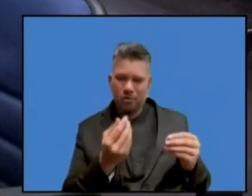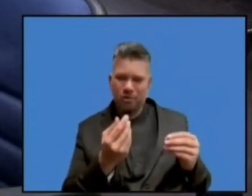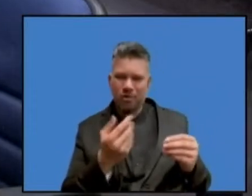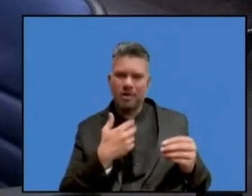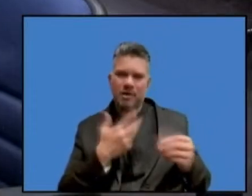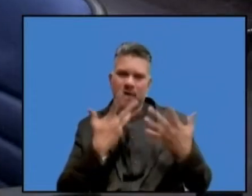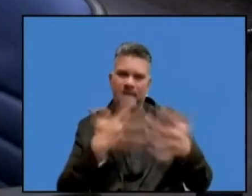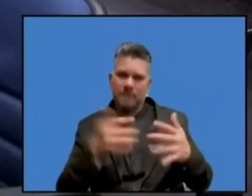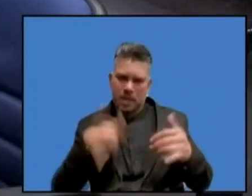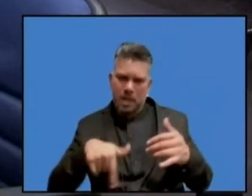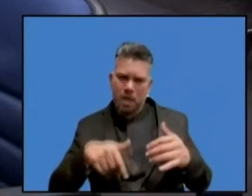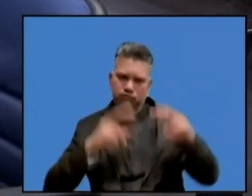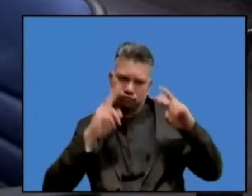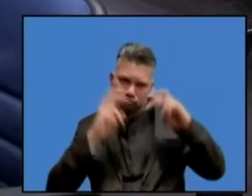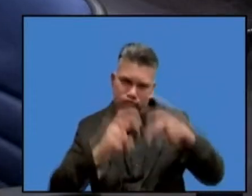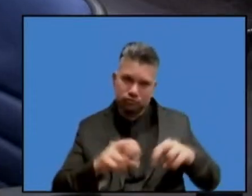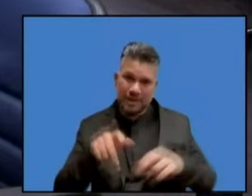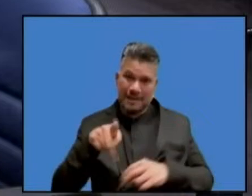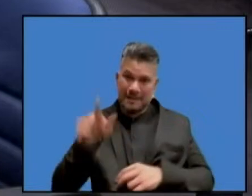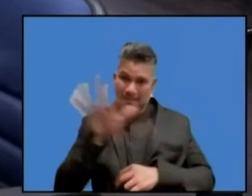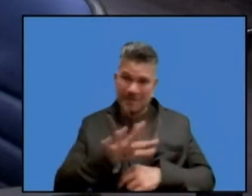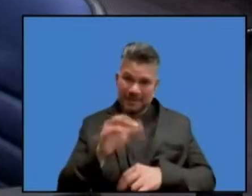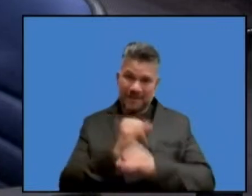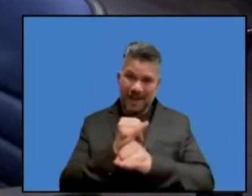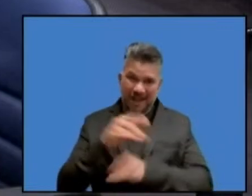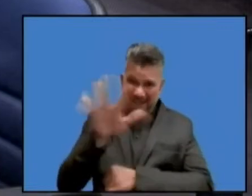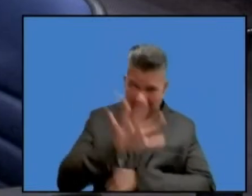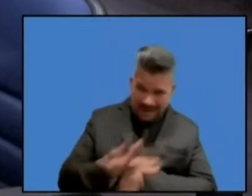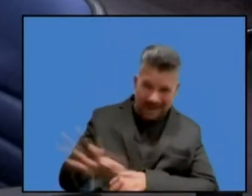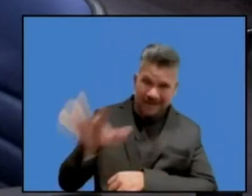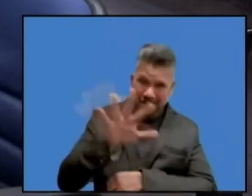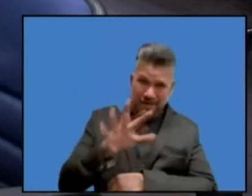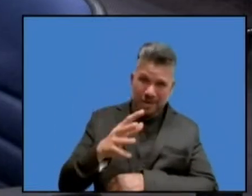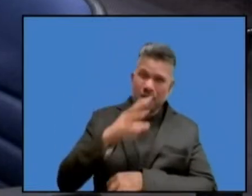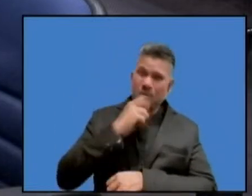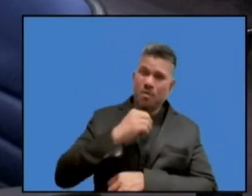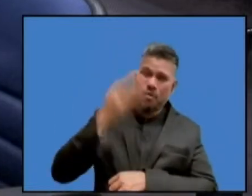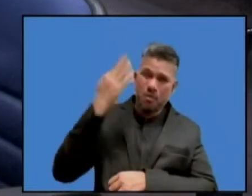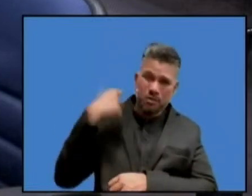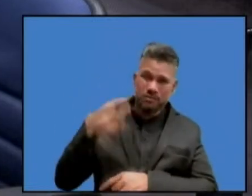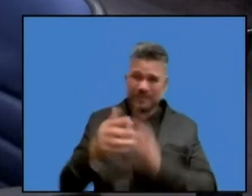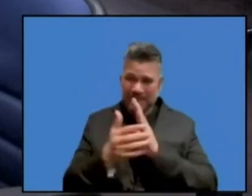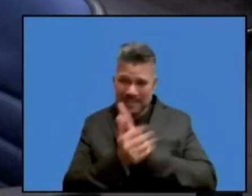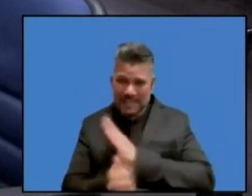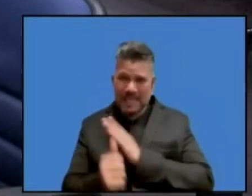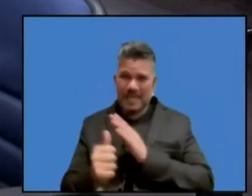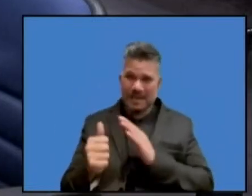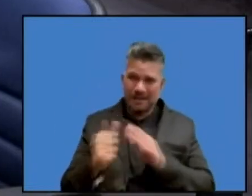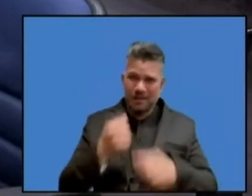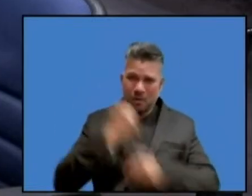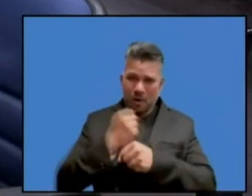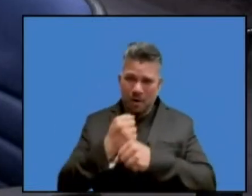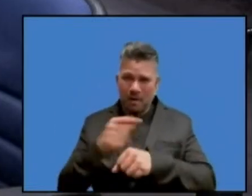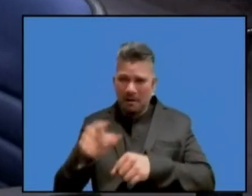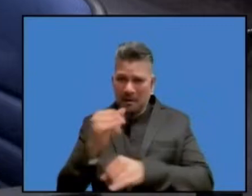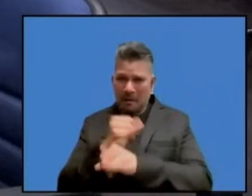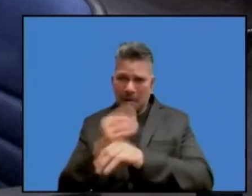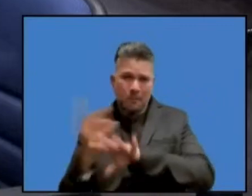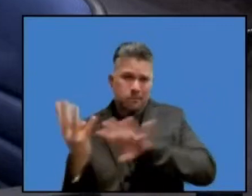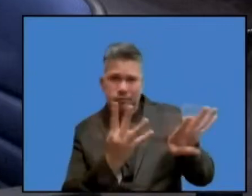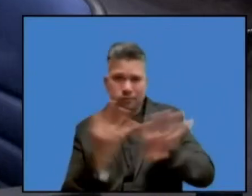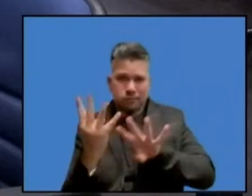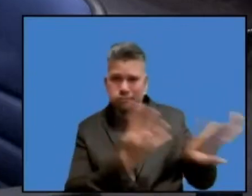Forum framework on the implications of the outflow of skilled labor on small island developing states.